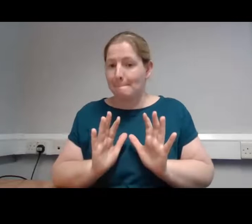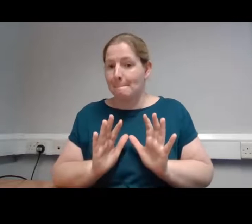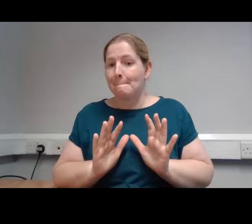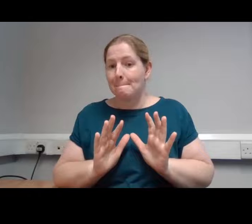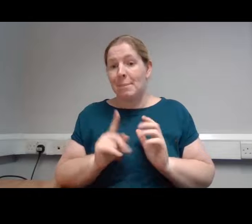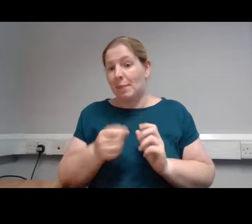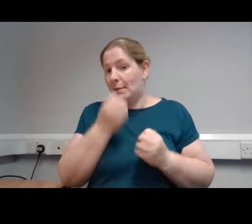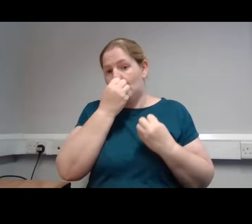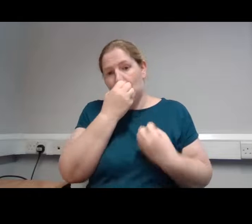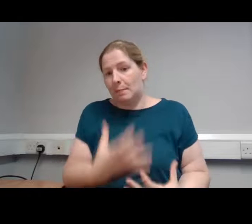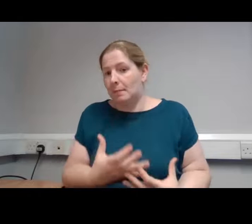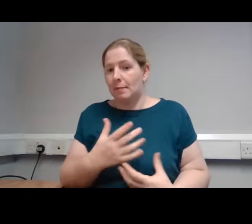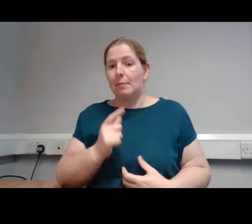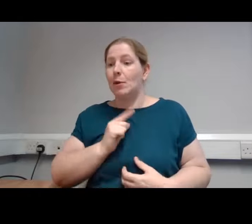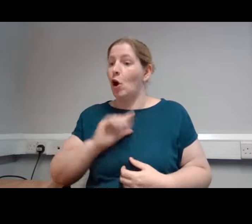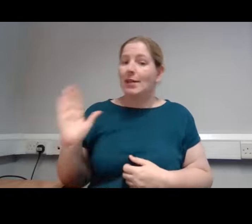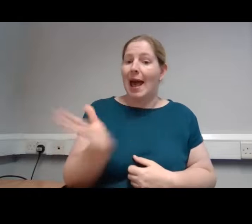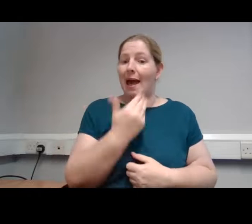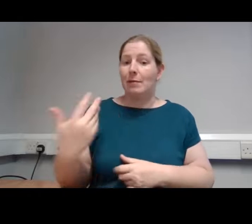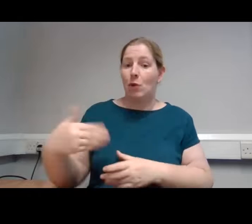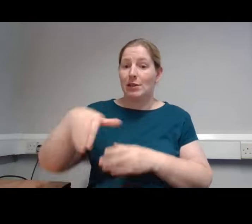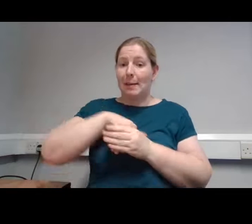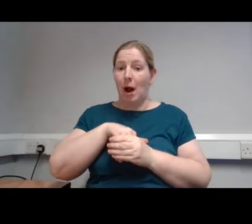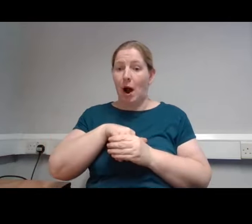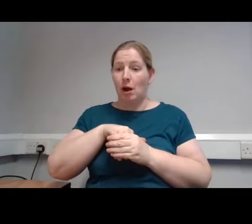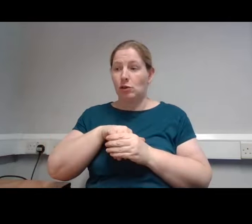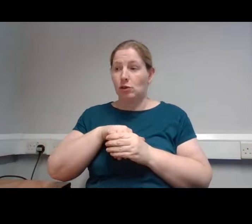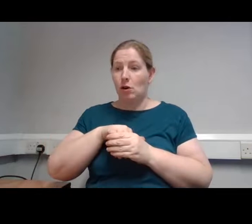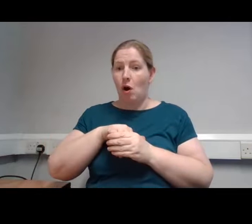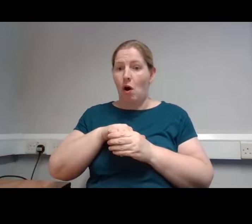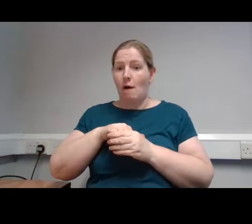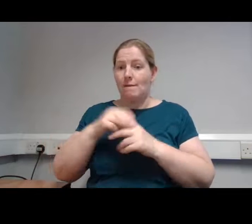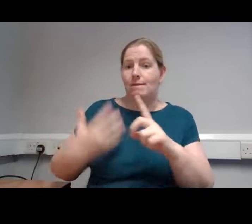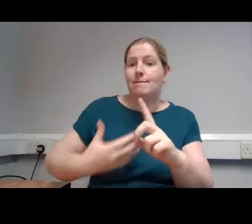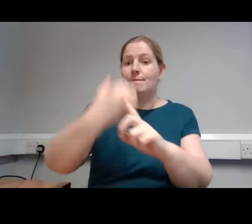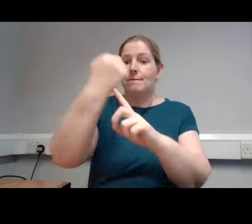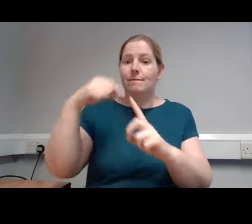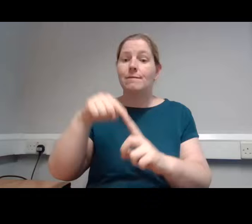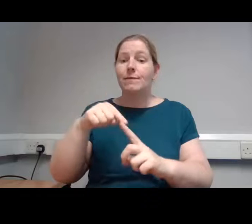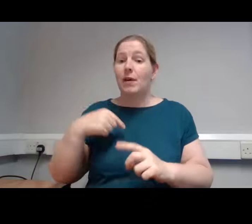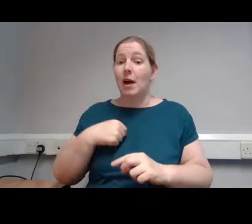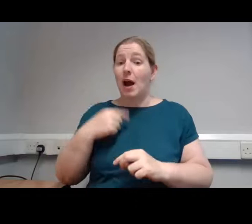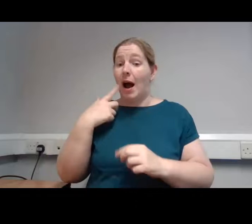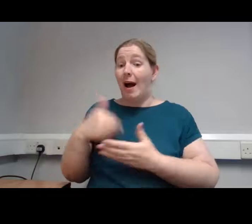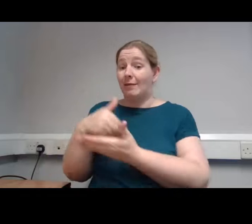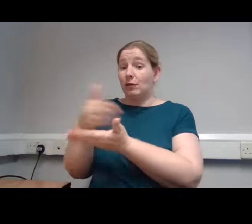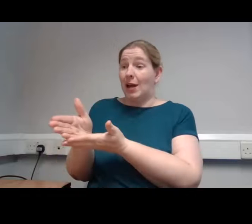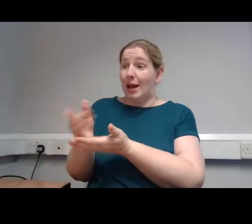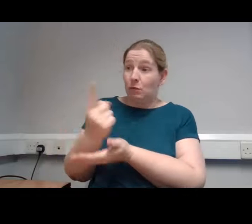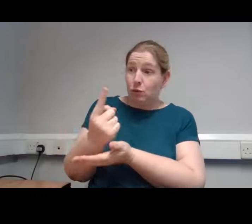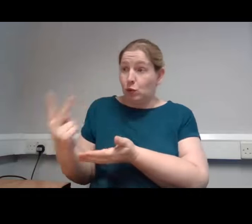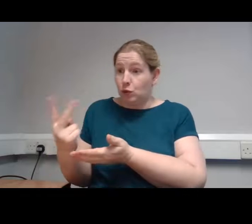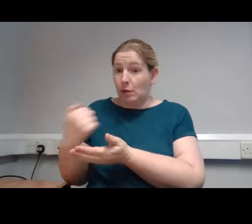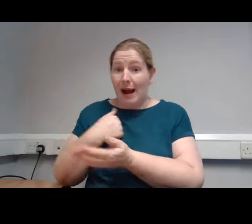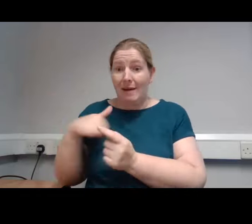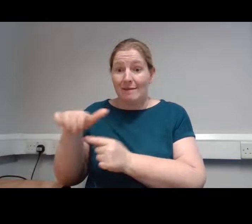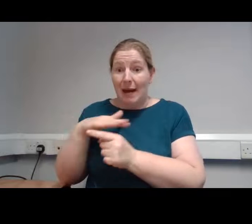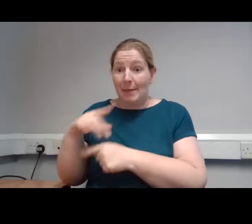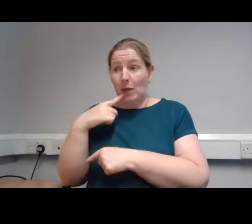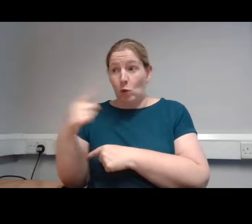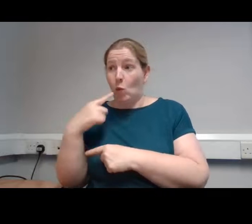because everybody's a part of this journey, and I've actually shared that information with a couple of my family members, and there are